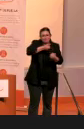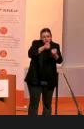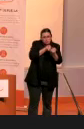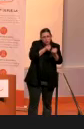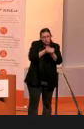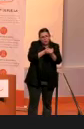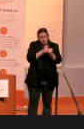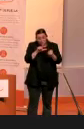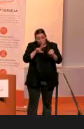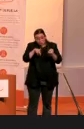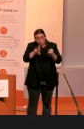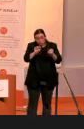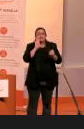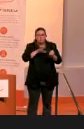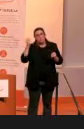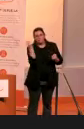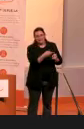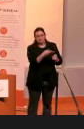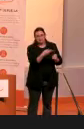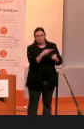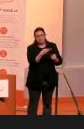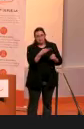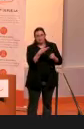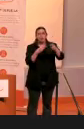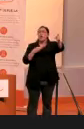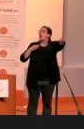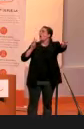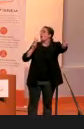Does anybody in the audience have a question they want to ask me directly?